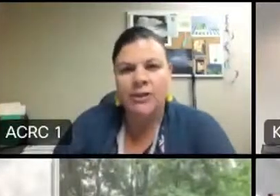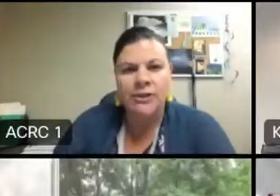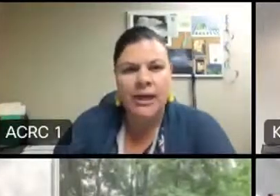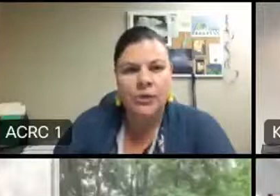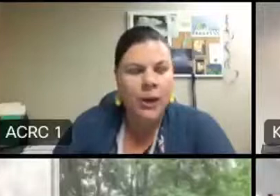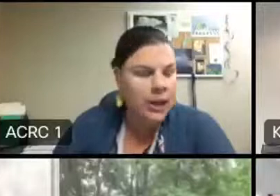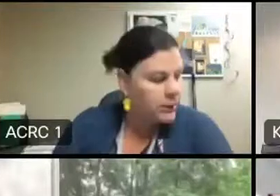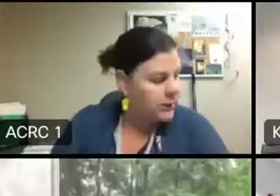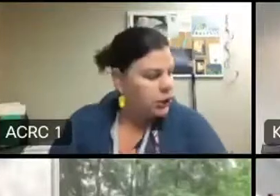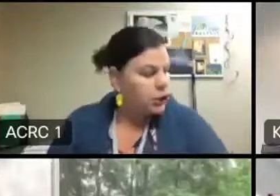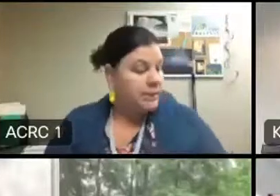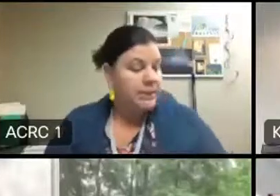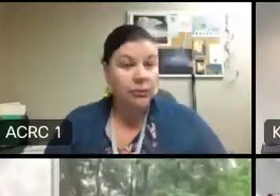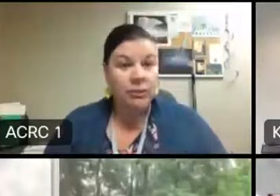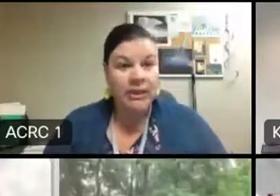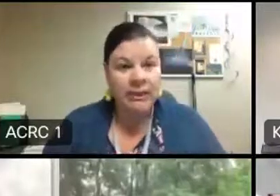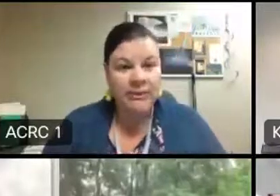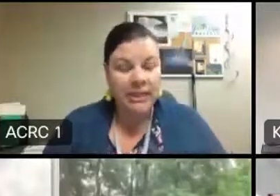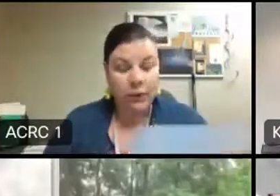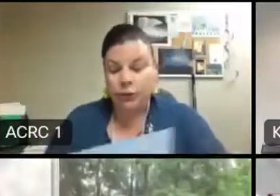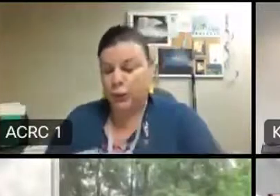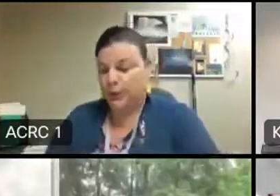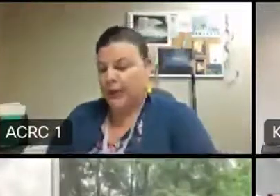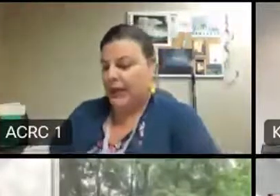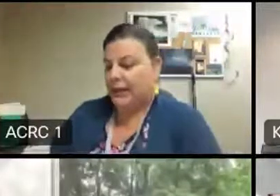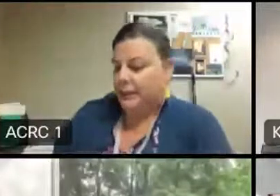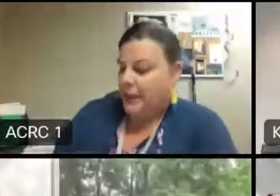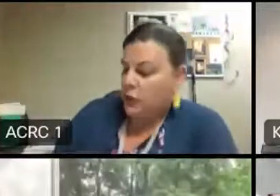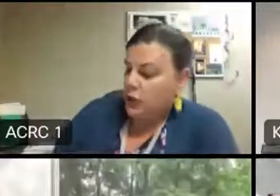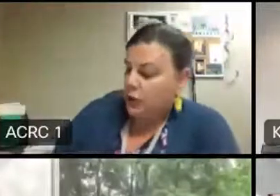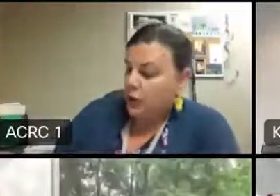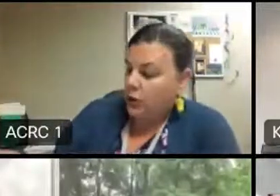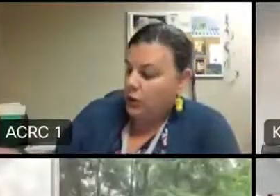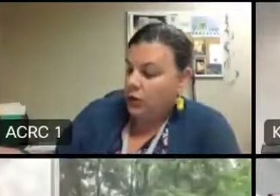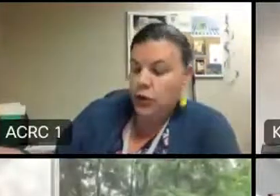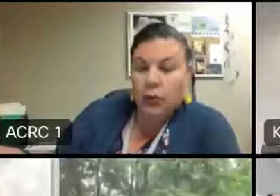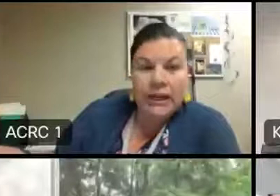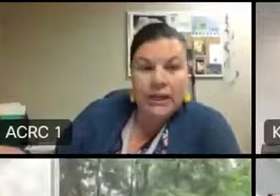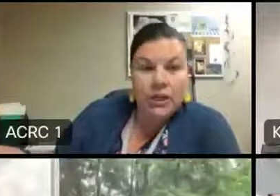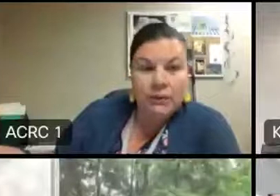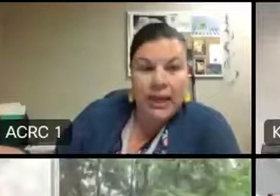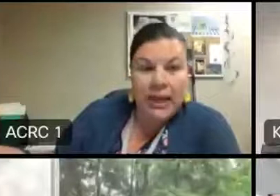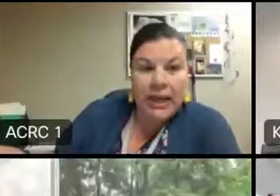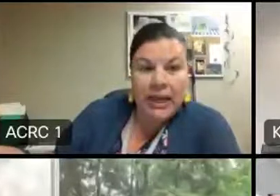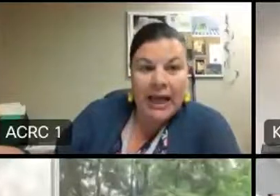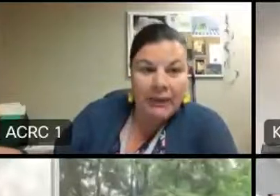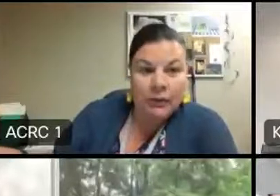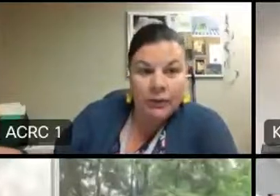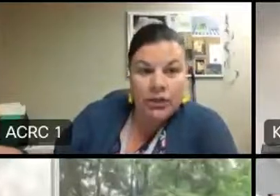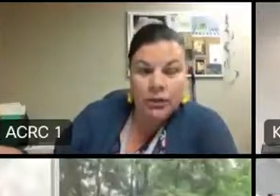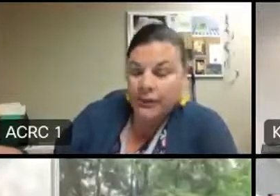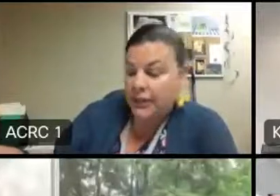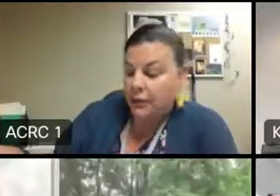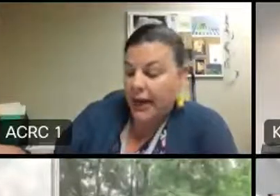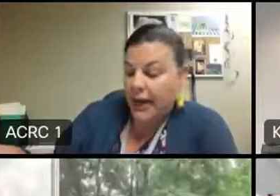I can do that as well. John did want me to update the group just in regards to the joint initiative we have with Valley